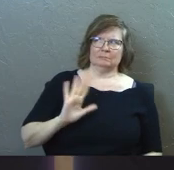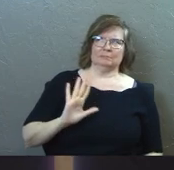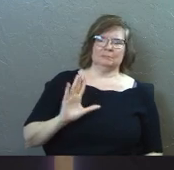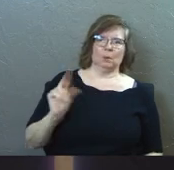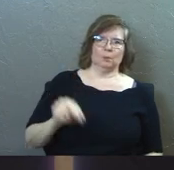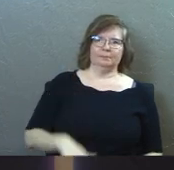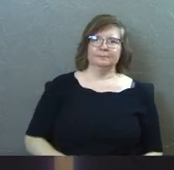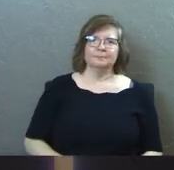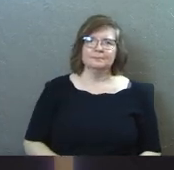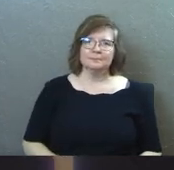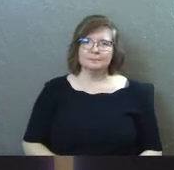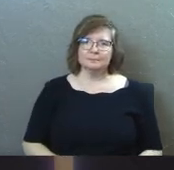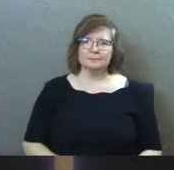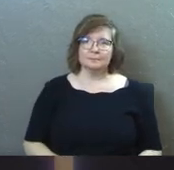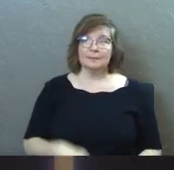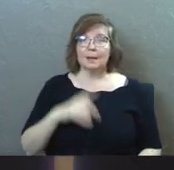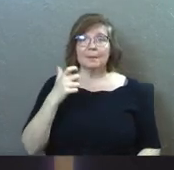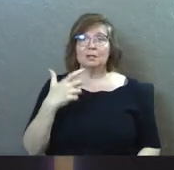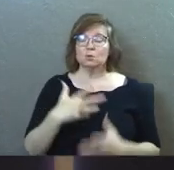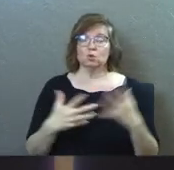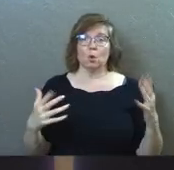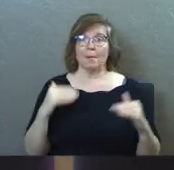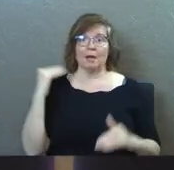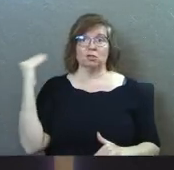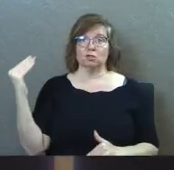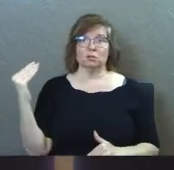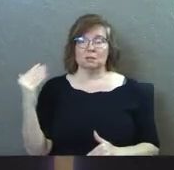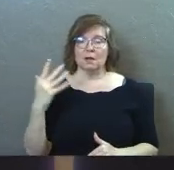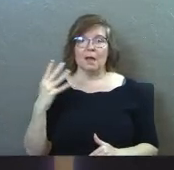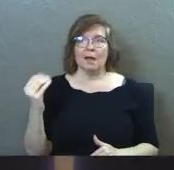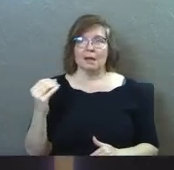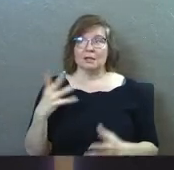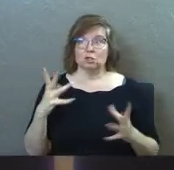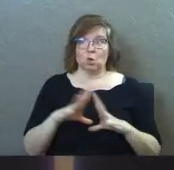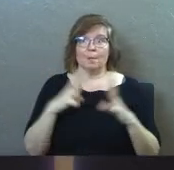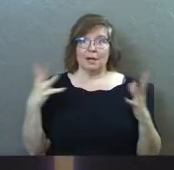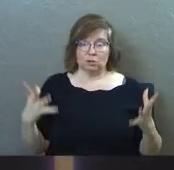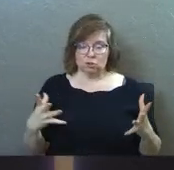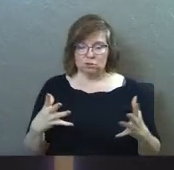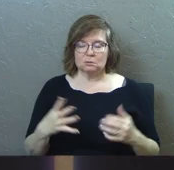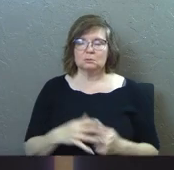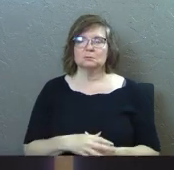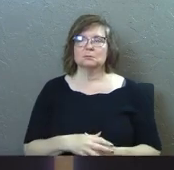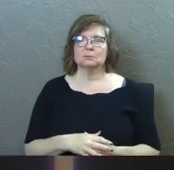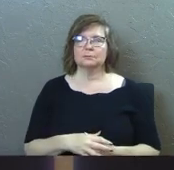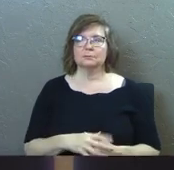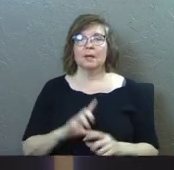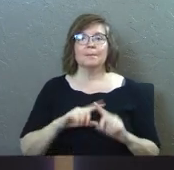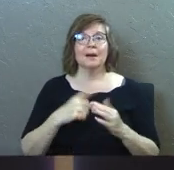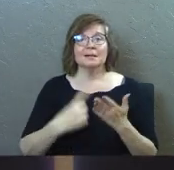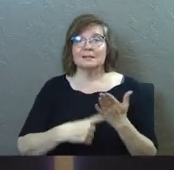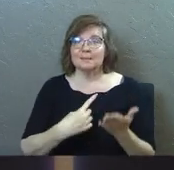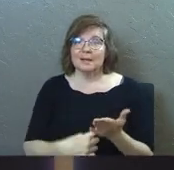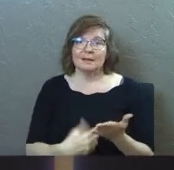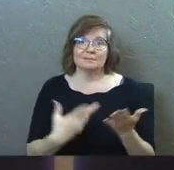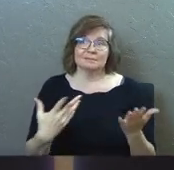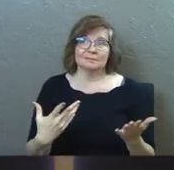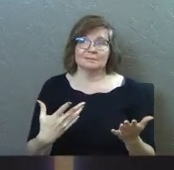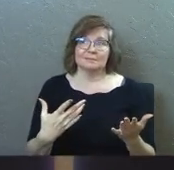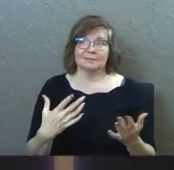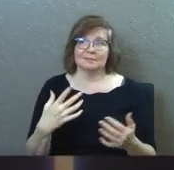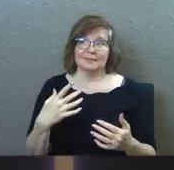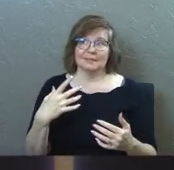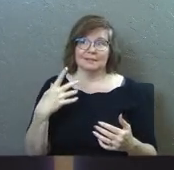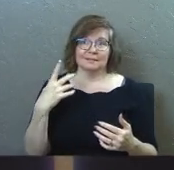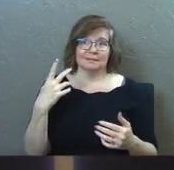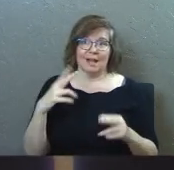said no. Because it was so much, and it is so much. But sometimes being on the